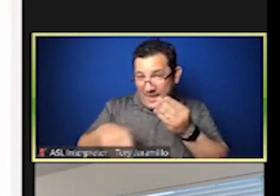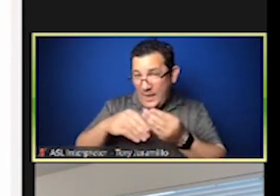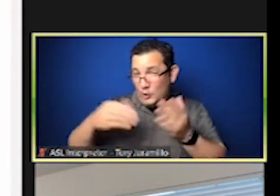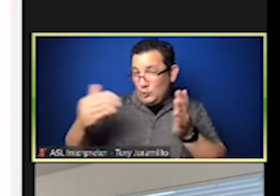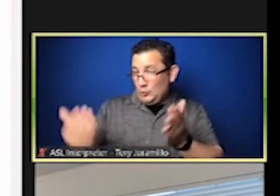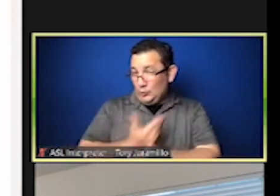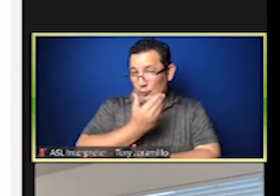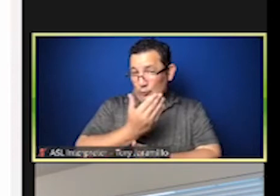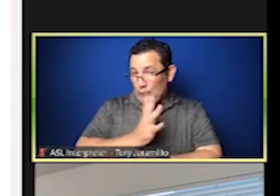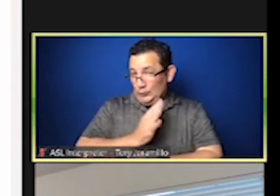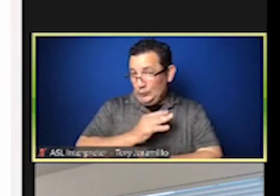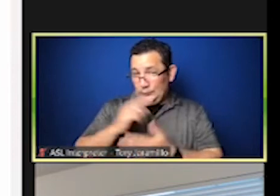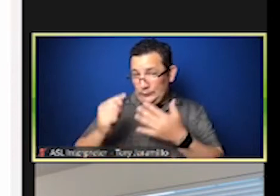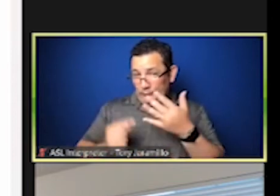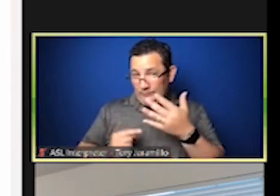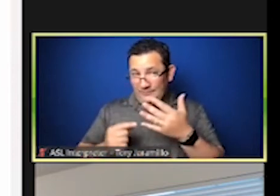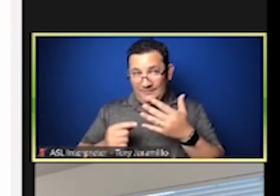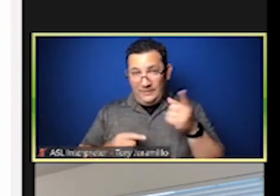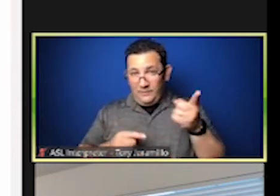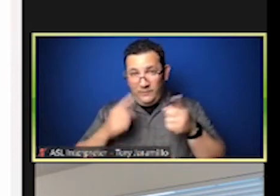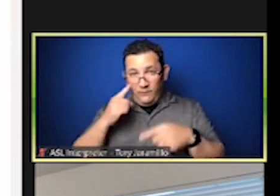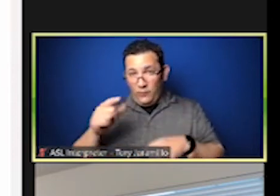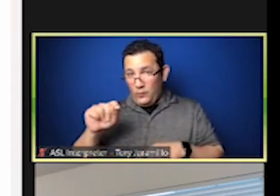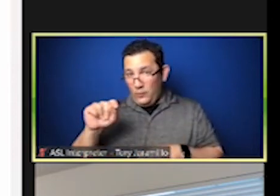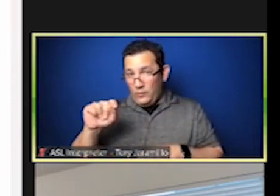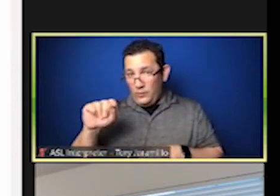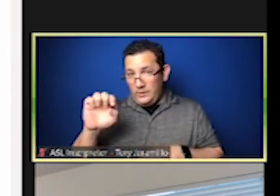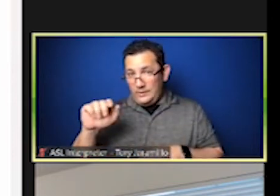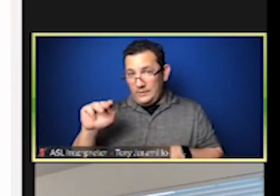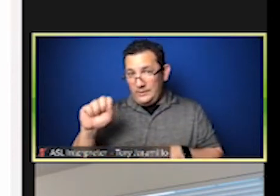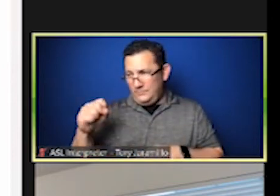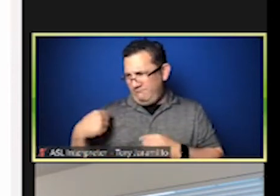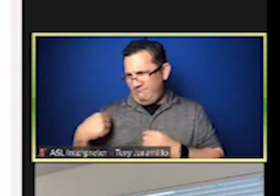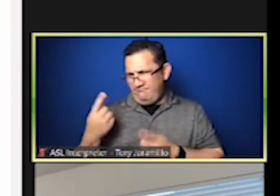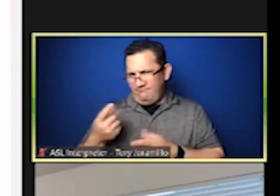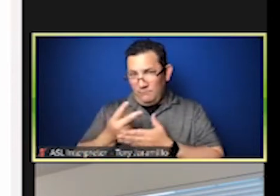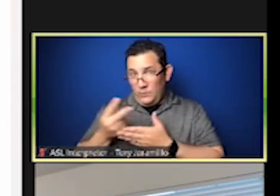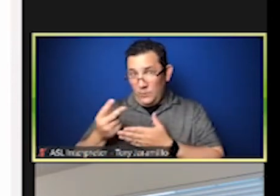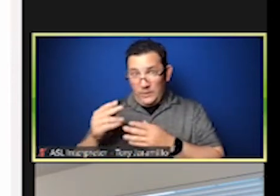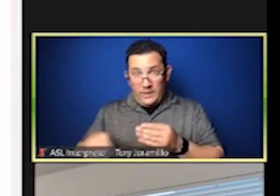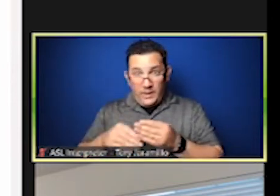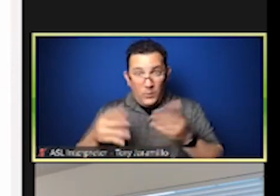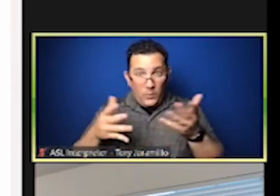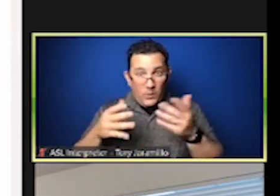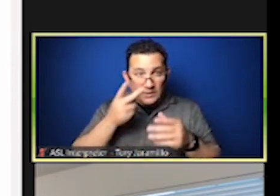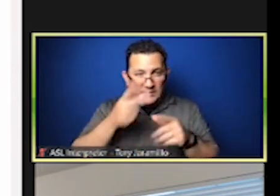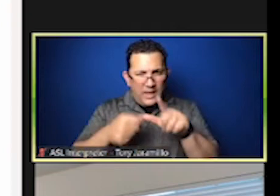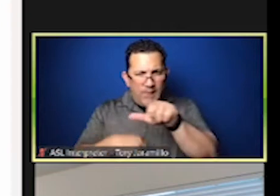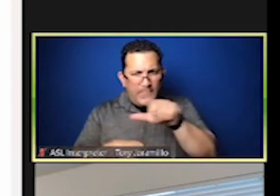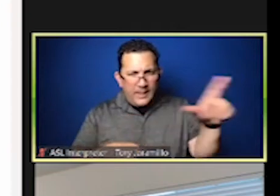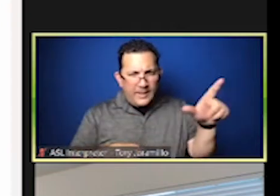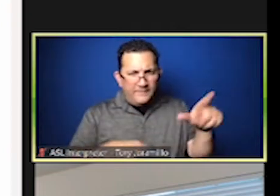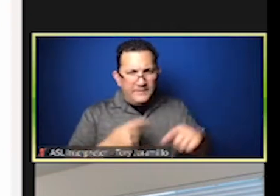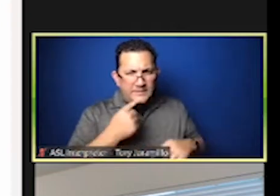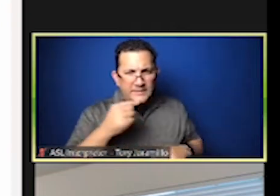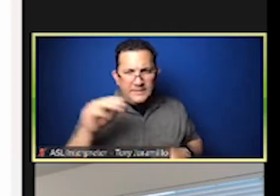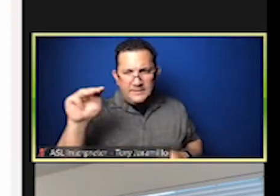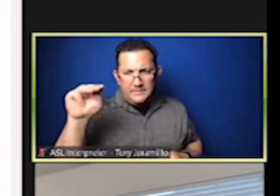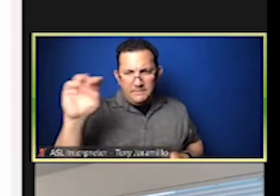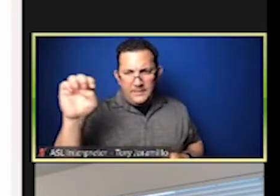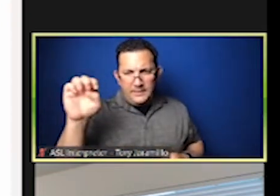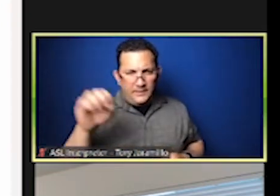this last 2 weeks is over on the left, on the Me space,